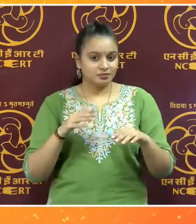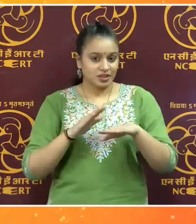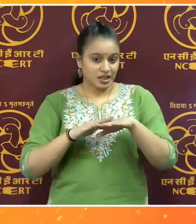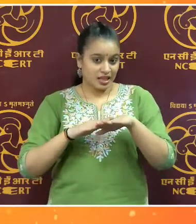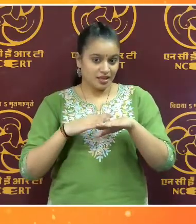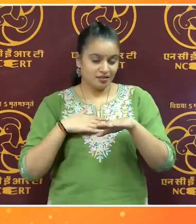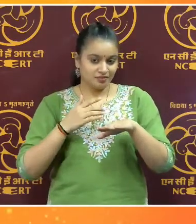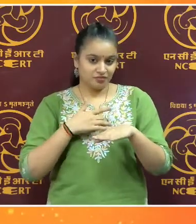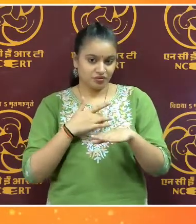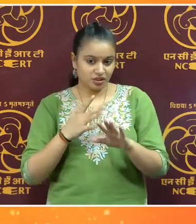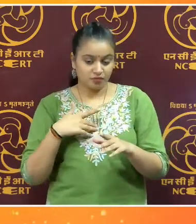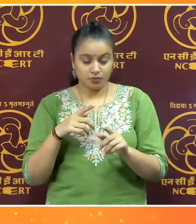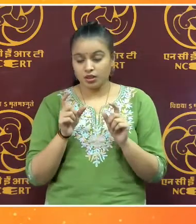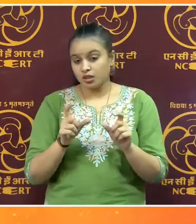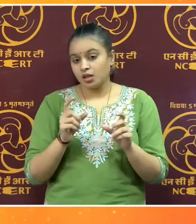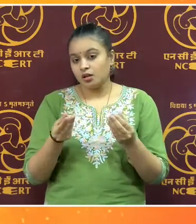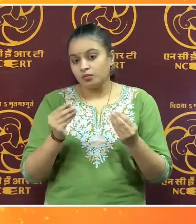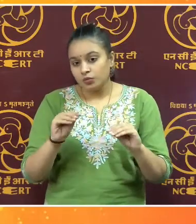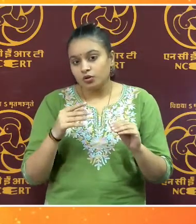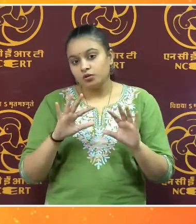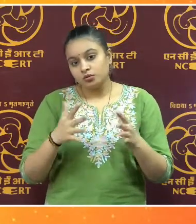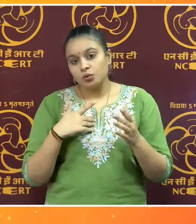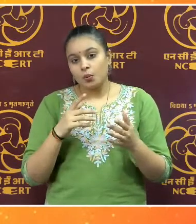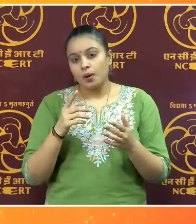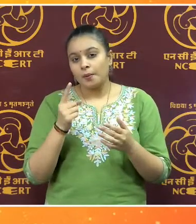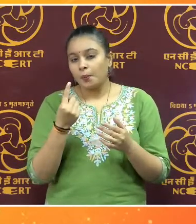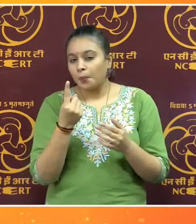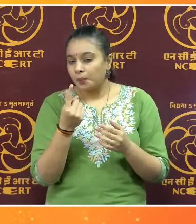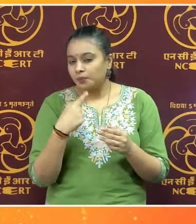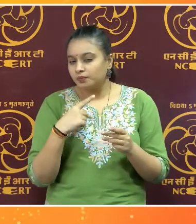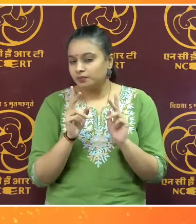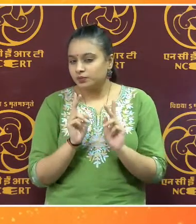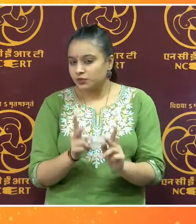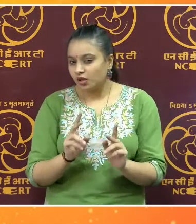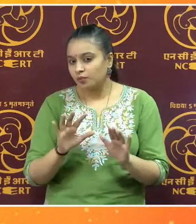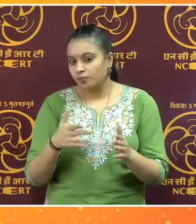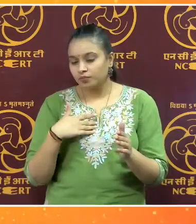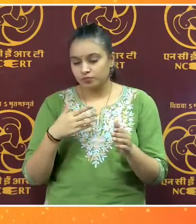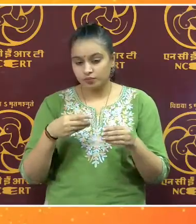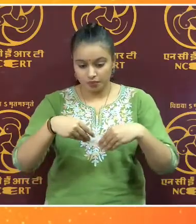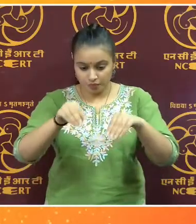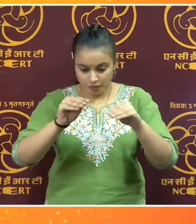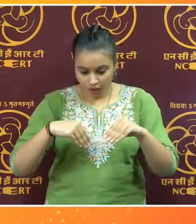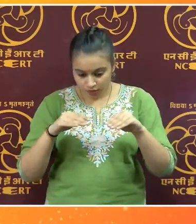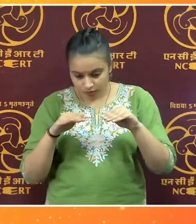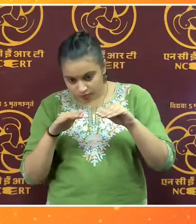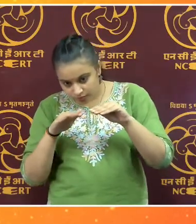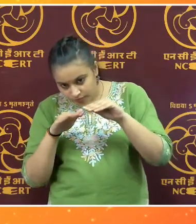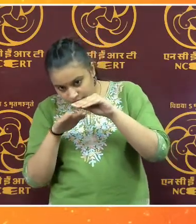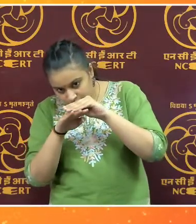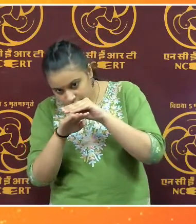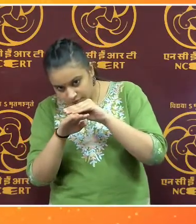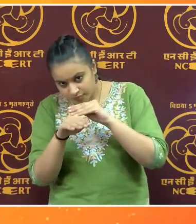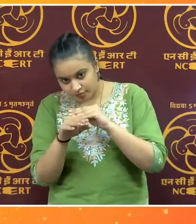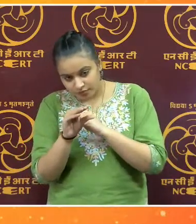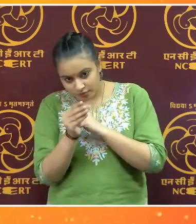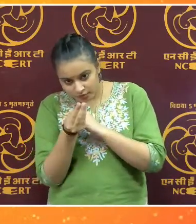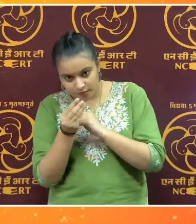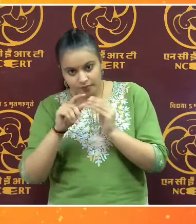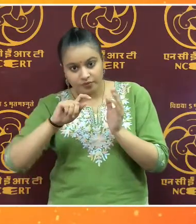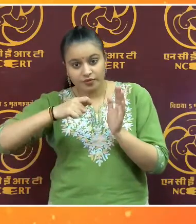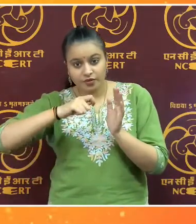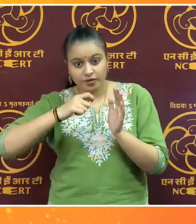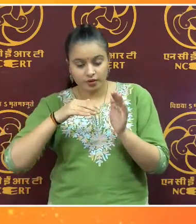to be very careful and should remain still for a minute. Let me find the edge of the mattress with my hand carefully to slip the notes